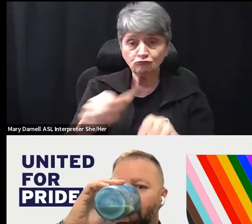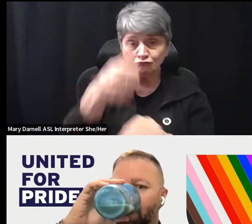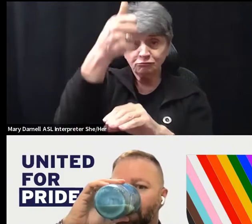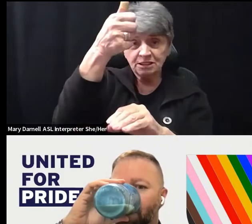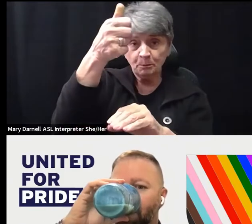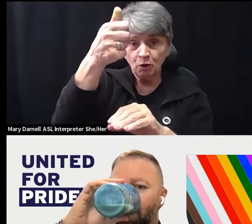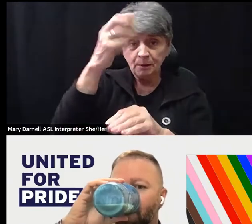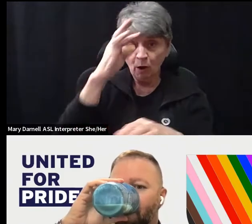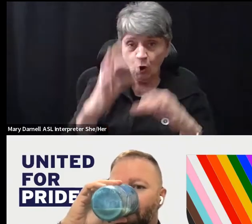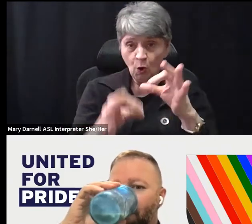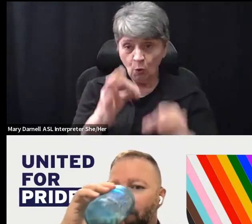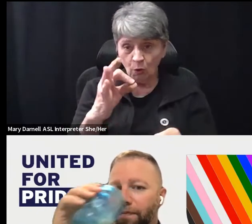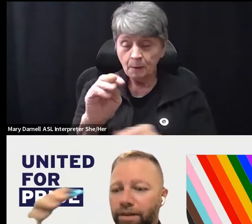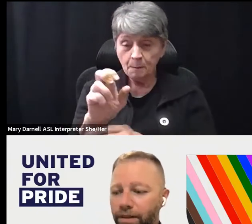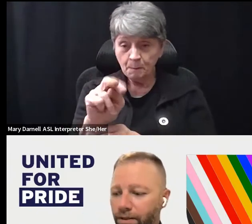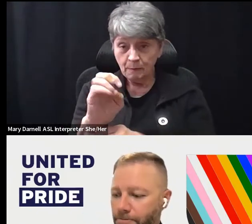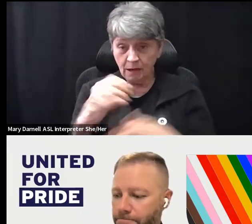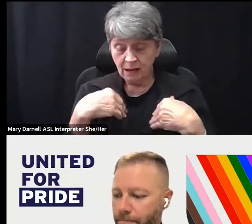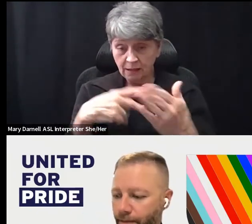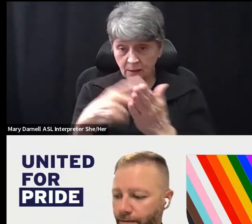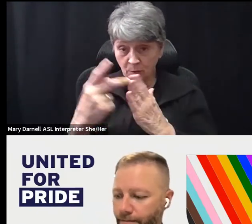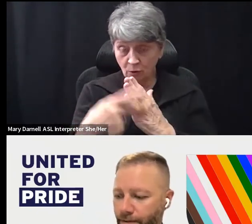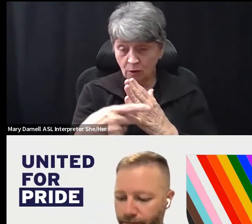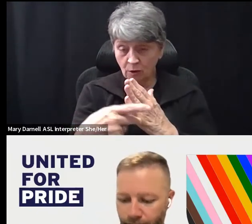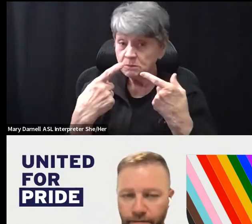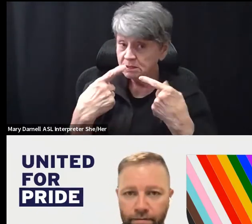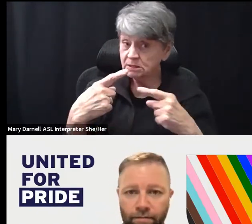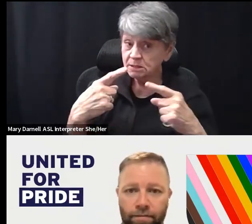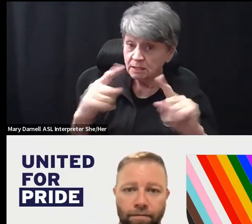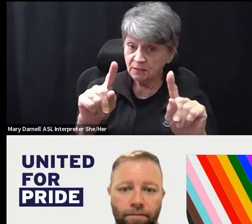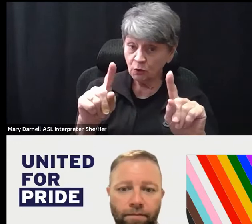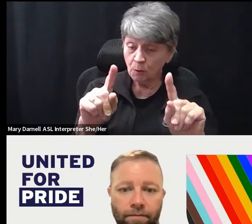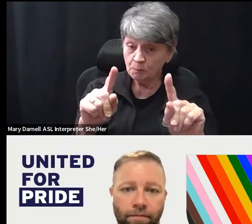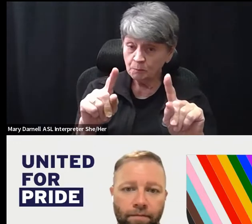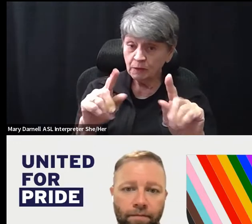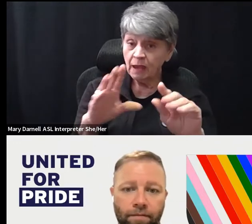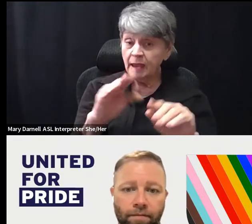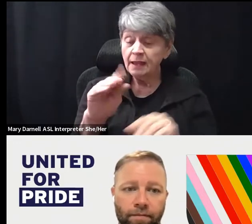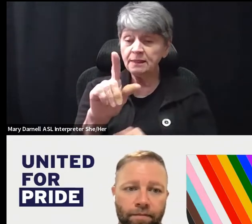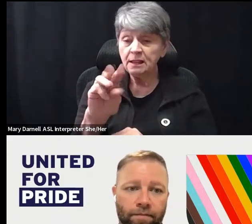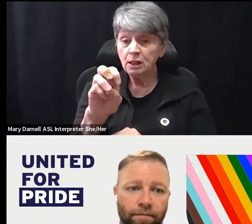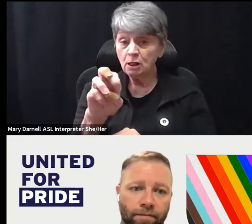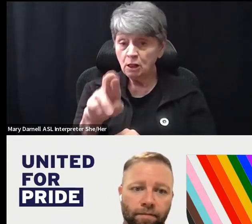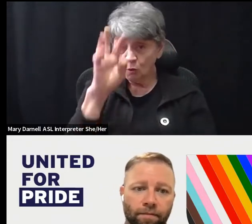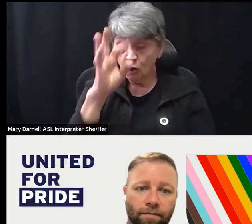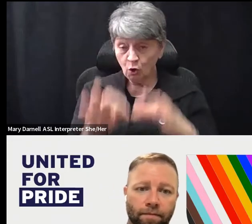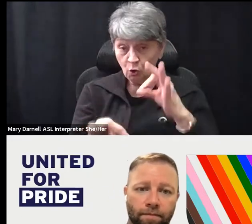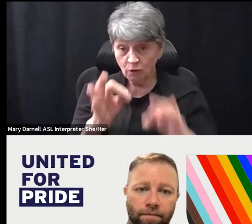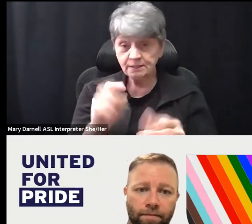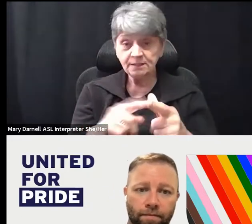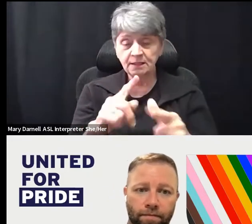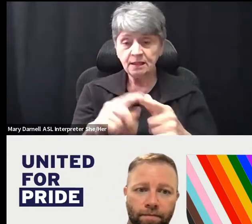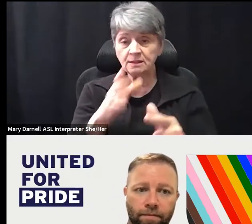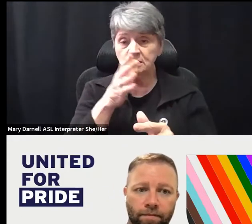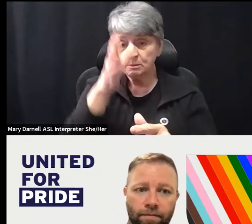program. The program was challenged. It successfully defended its program before the lower courts. And the parents appealed and got to the Supreme